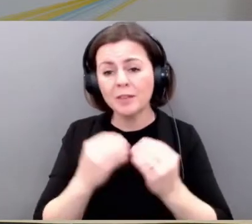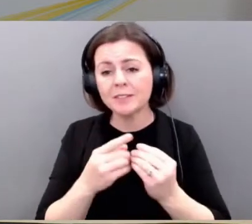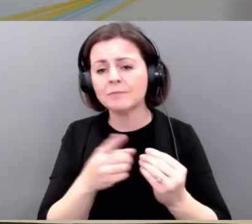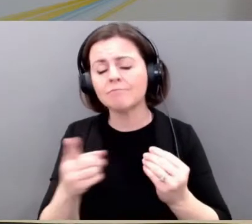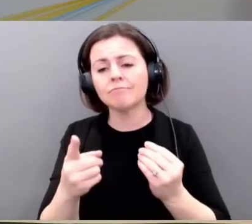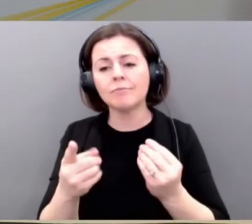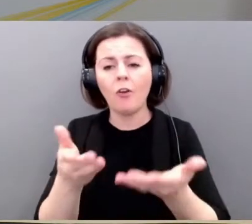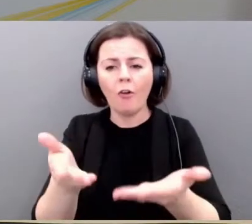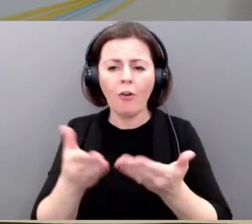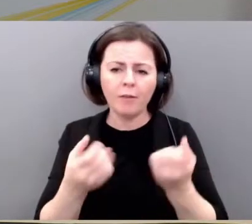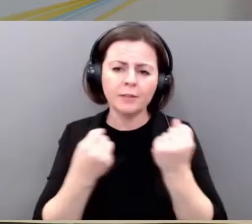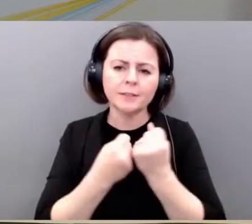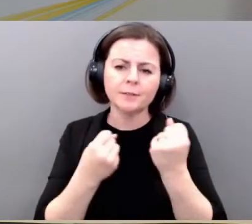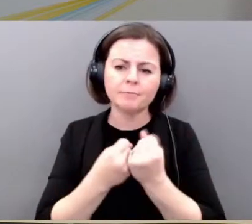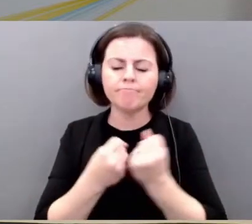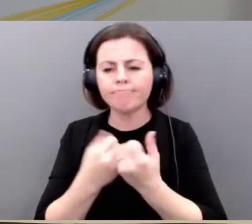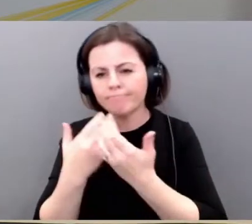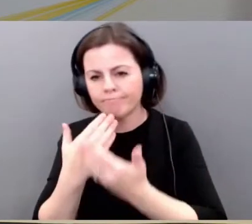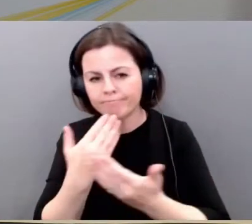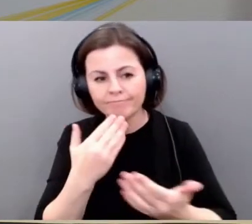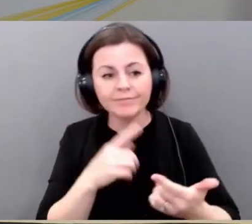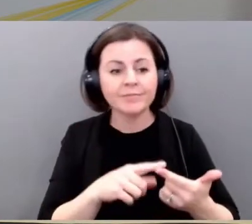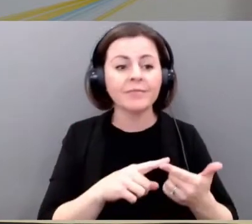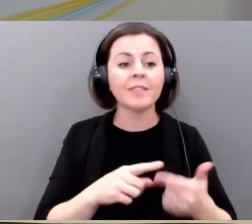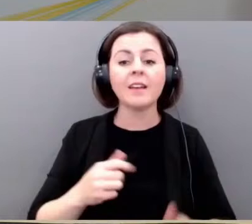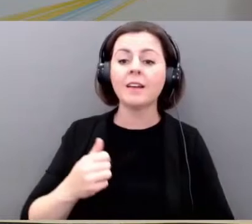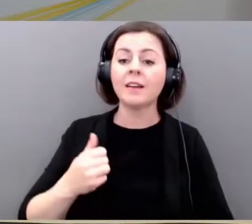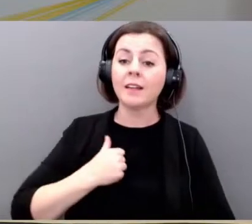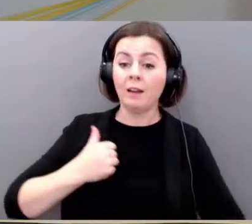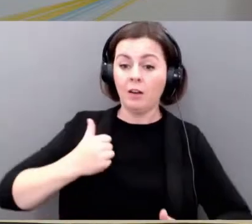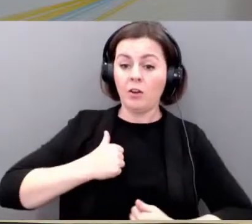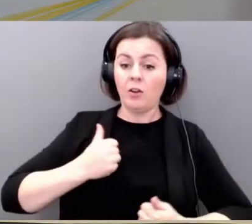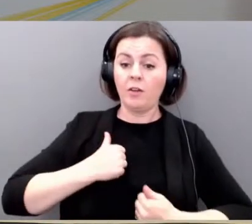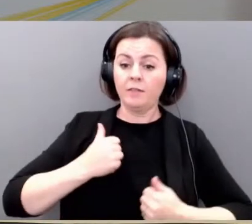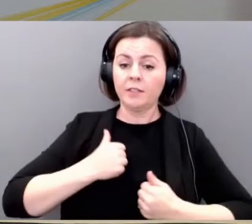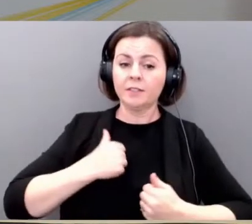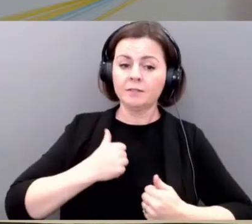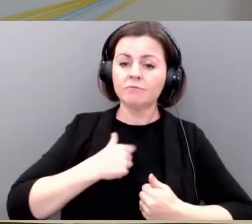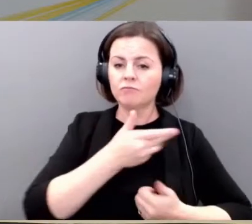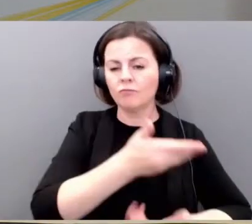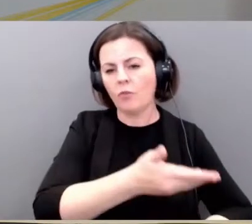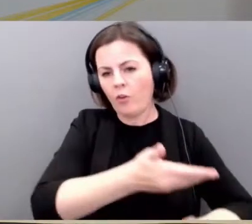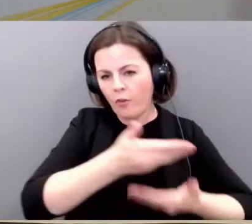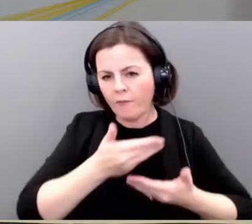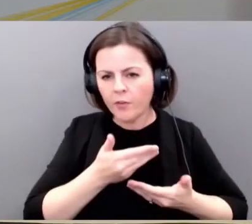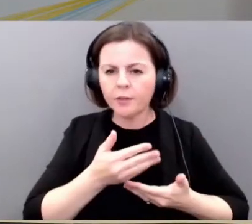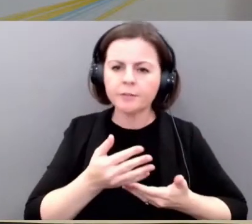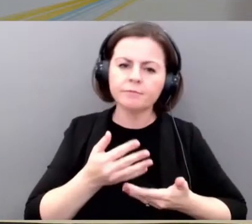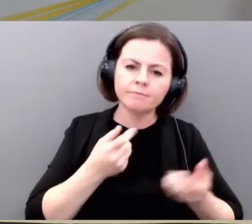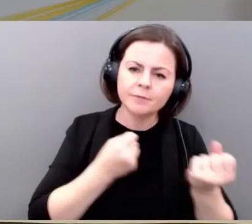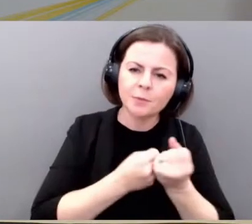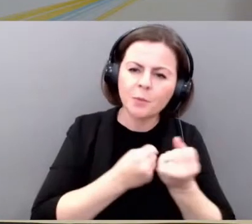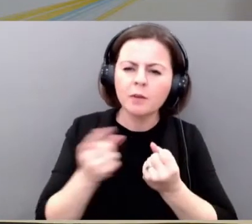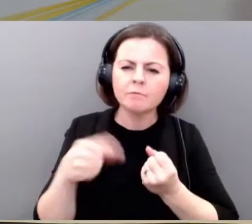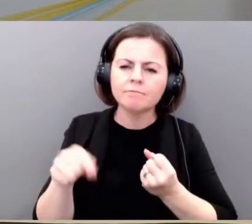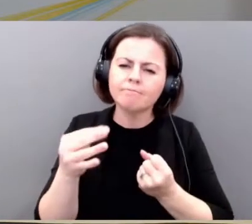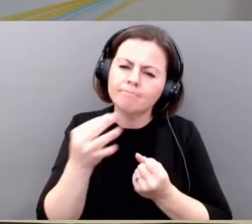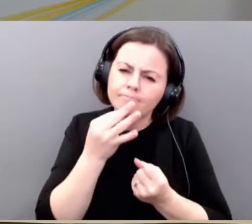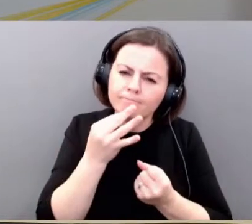also received support from representatives of the Canadian Armed Forces who have expertise in logistics and planning.